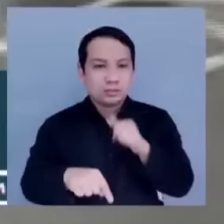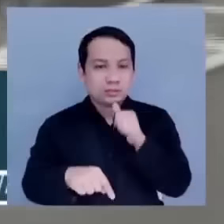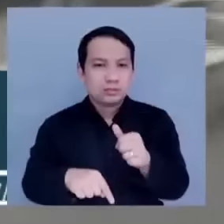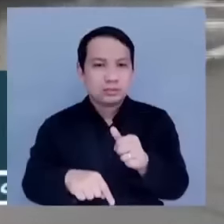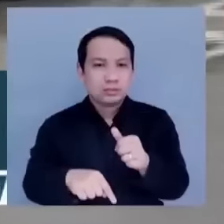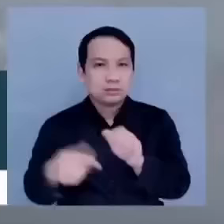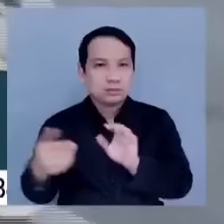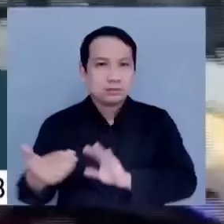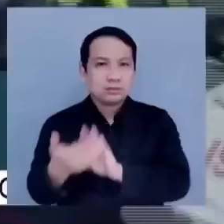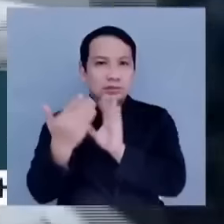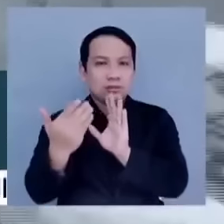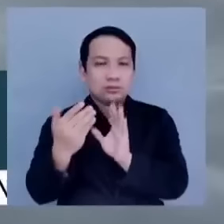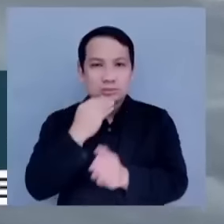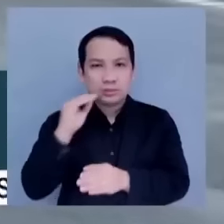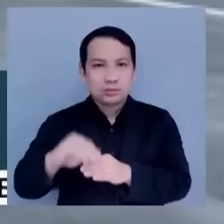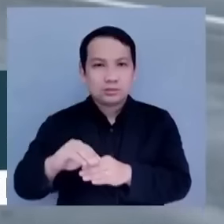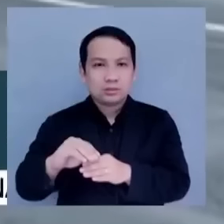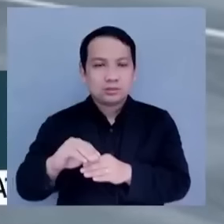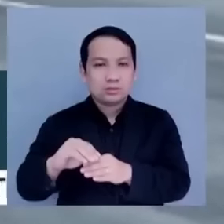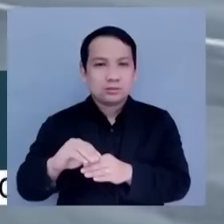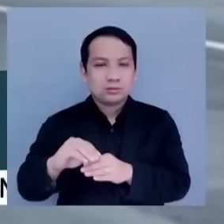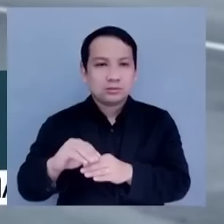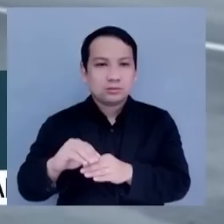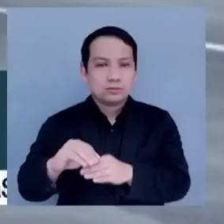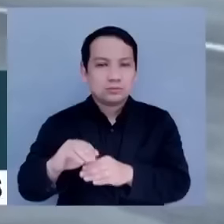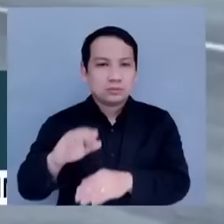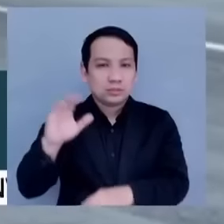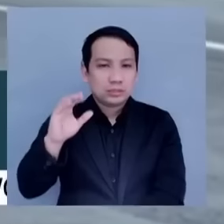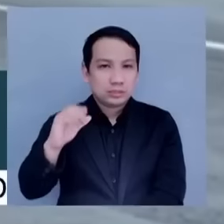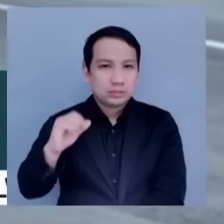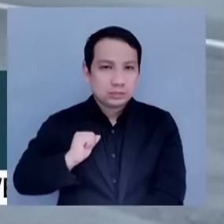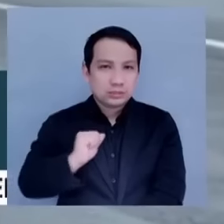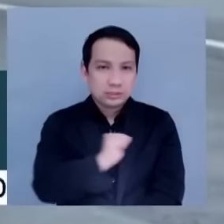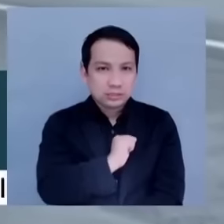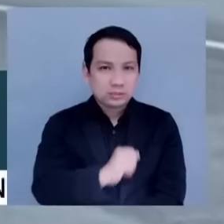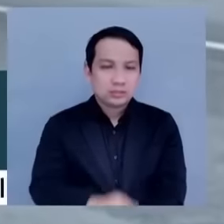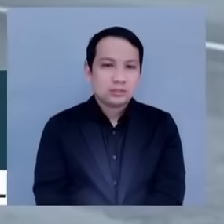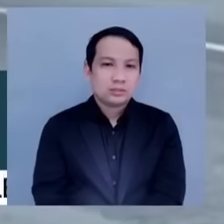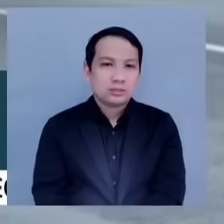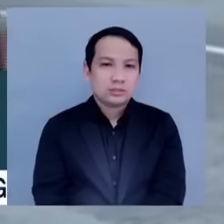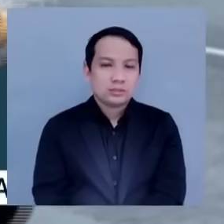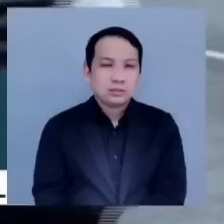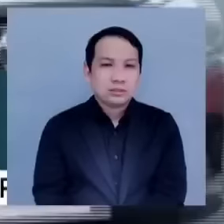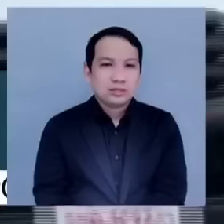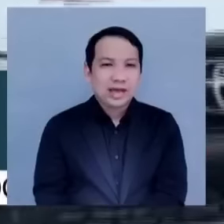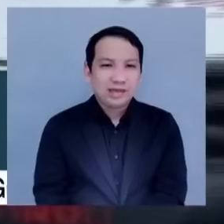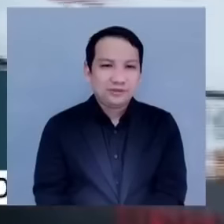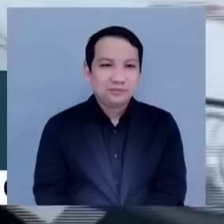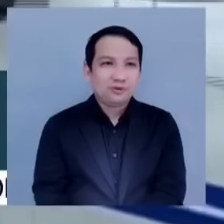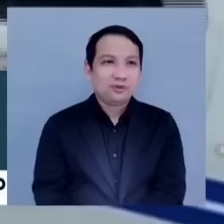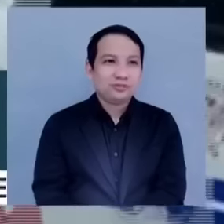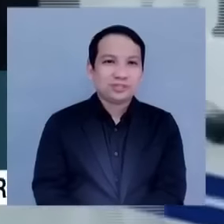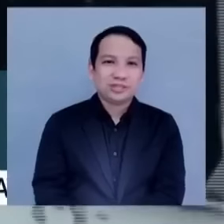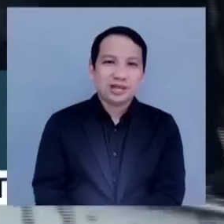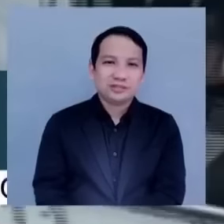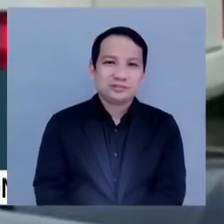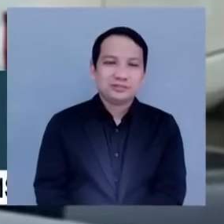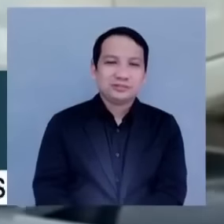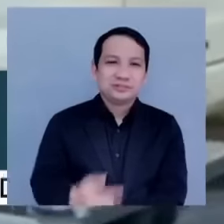Warren Varez at the upper house. Carmina. Okay, so if she, even if she does not post